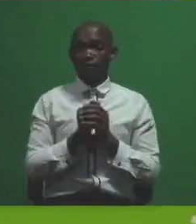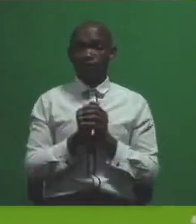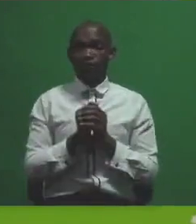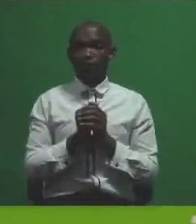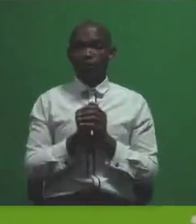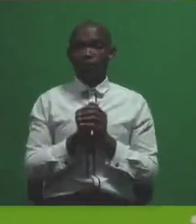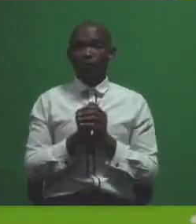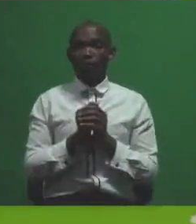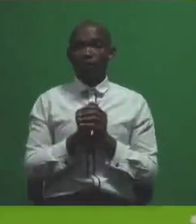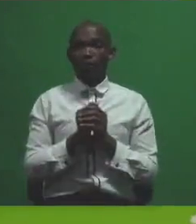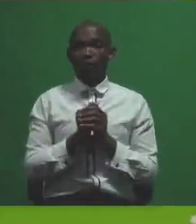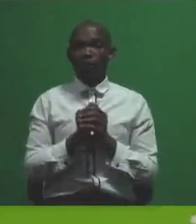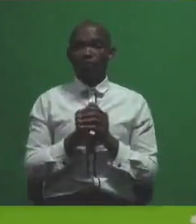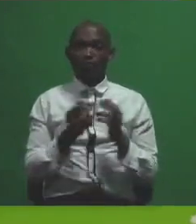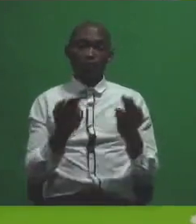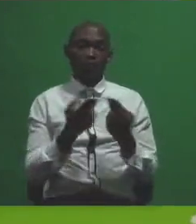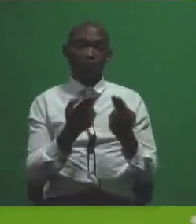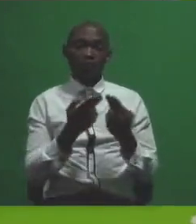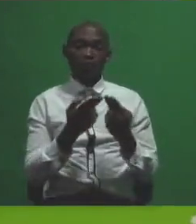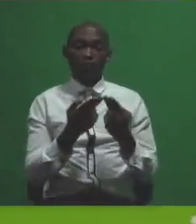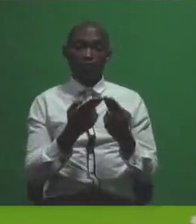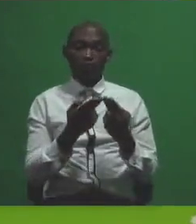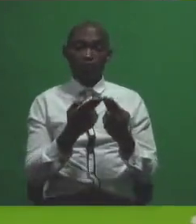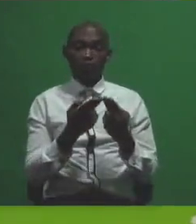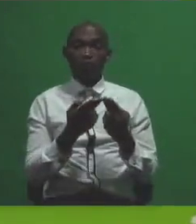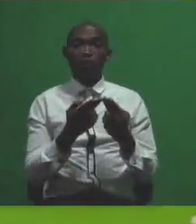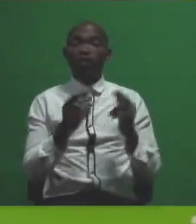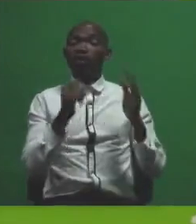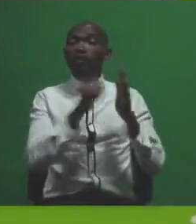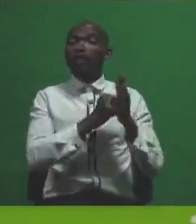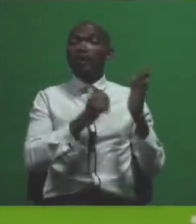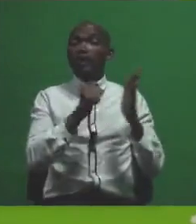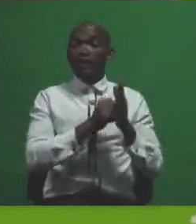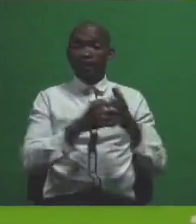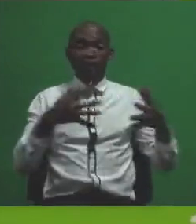And we also should have drainage system.